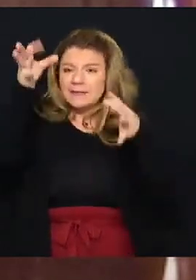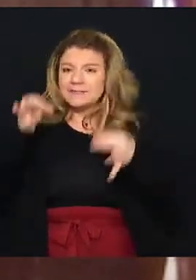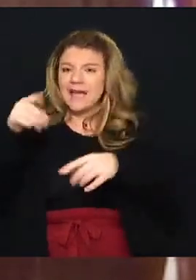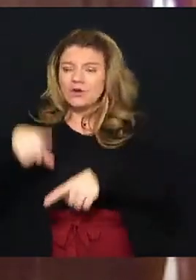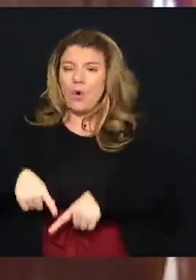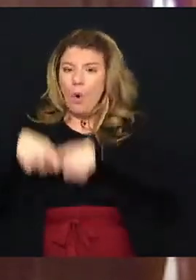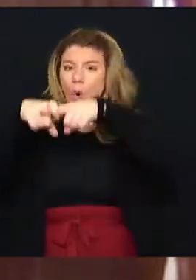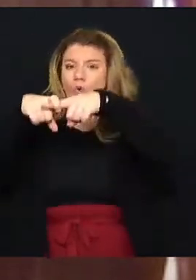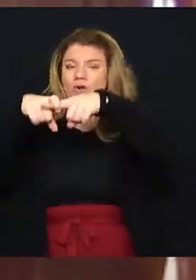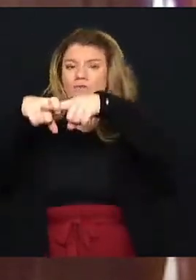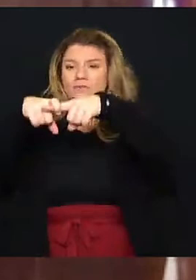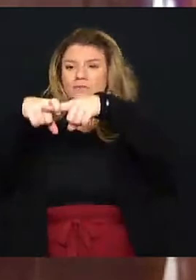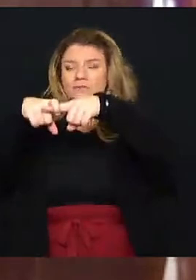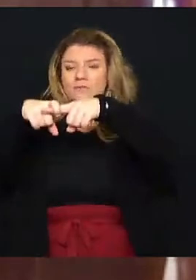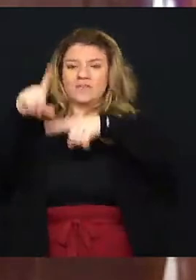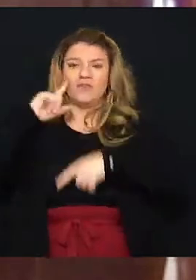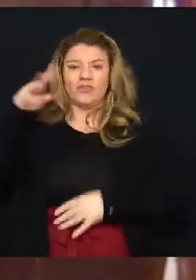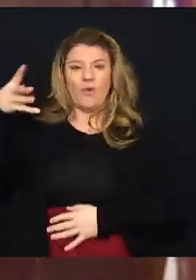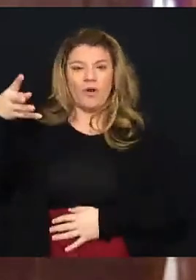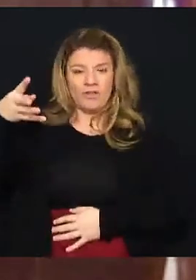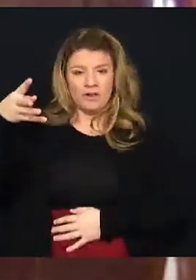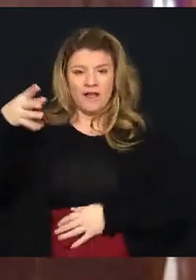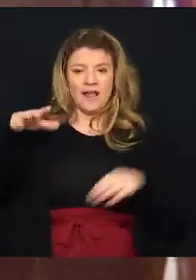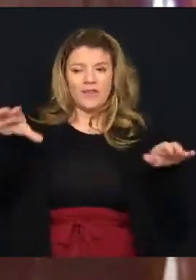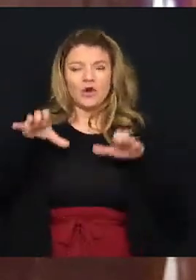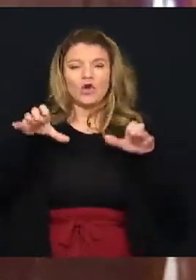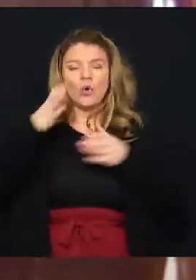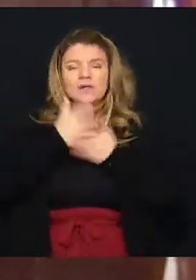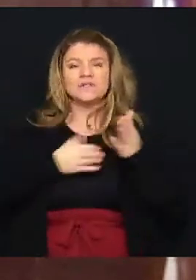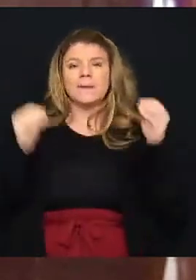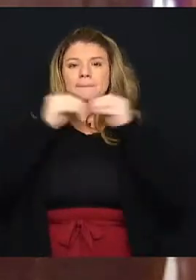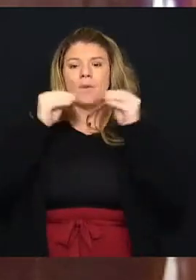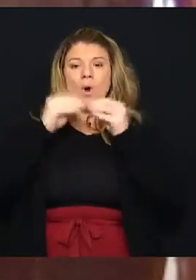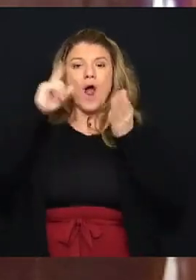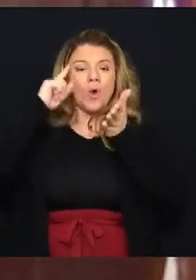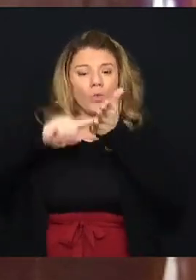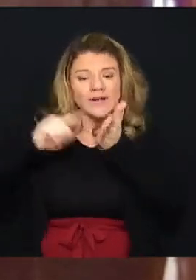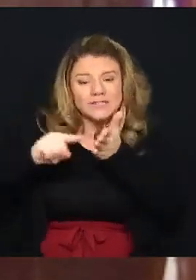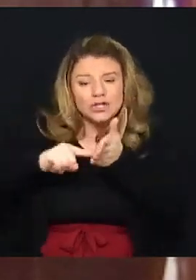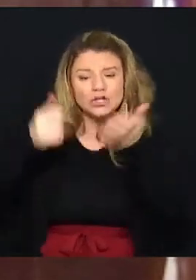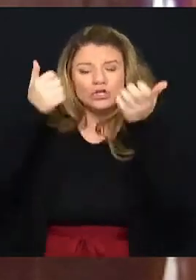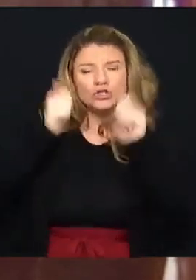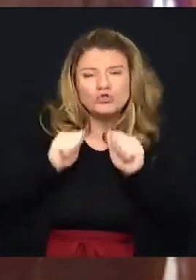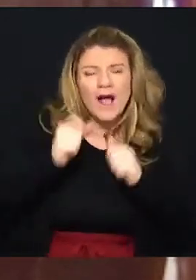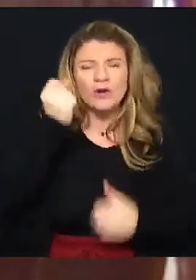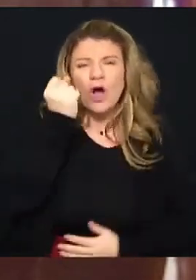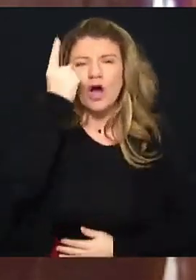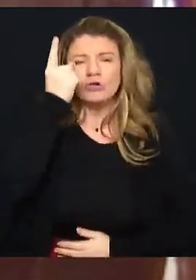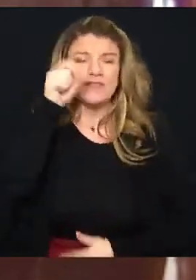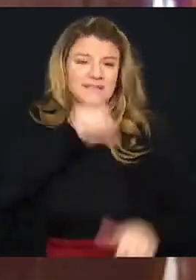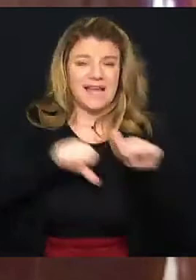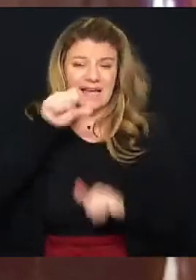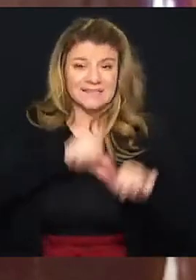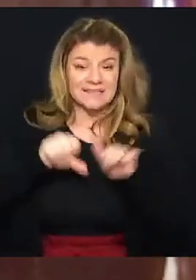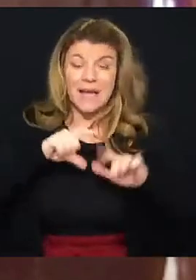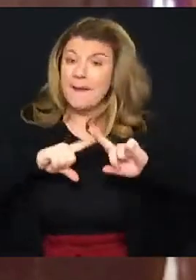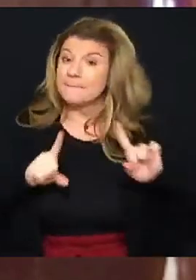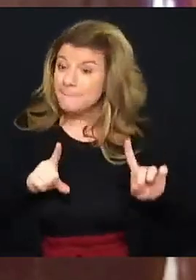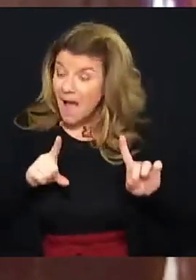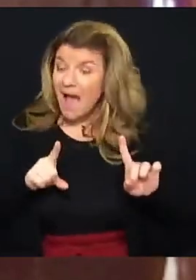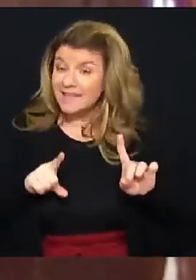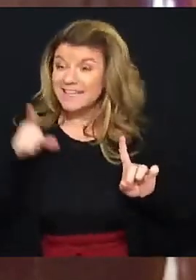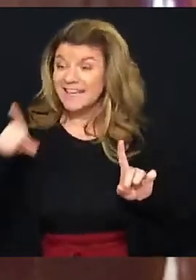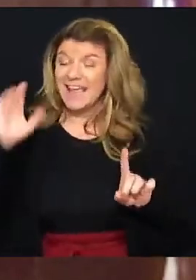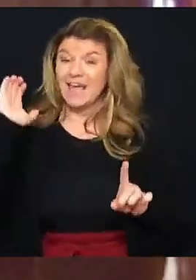this point to give the fourth dose, and they're doing some further research trying to understand the science. But it does appear